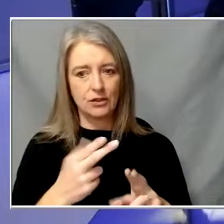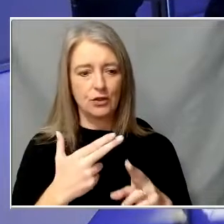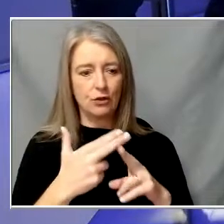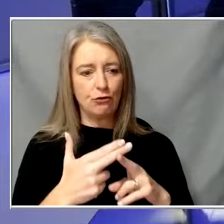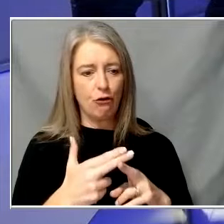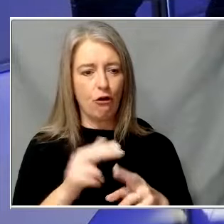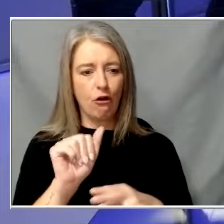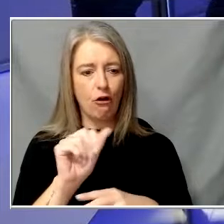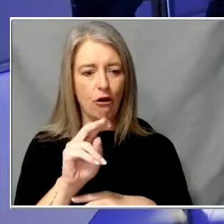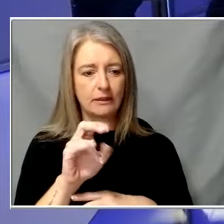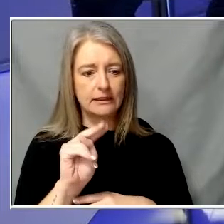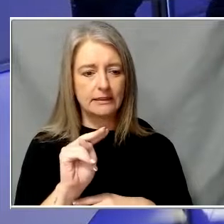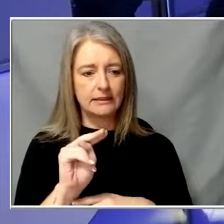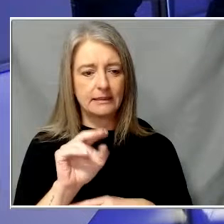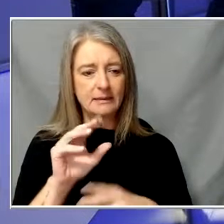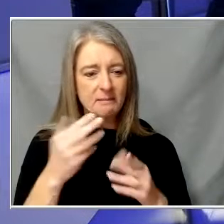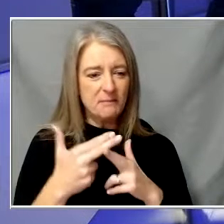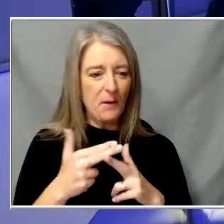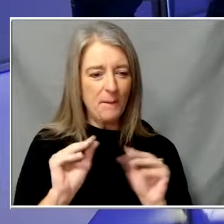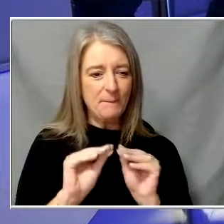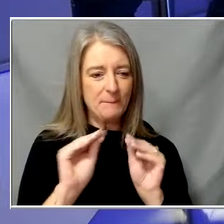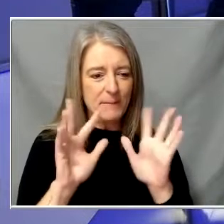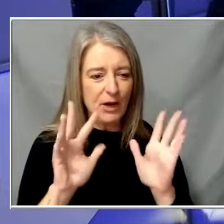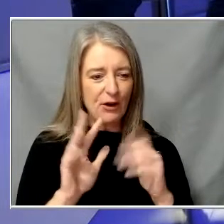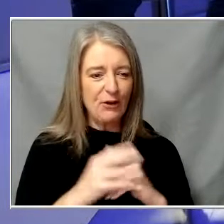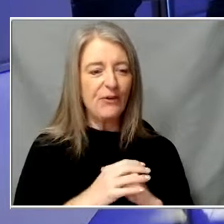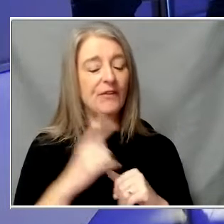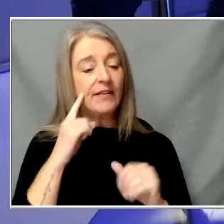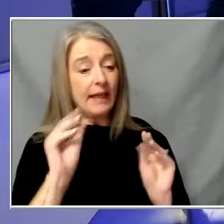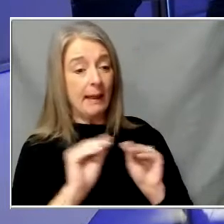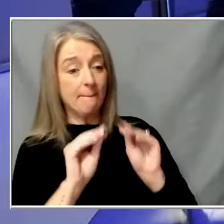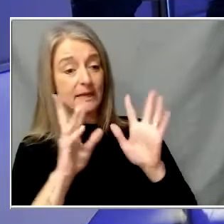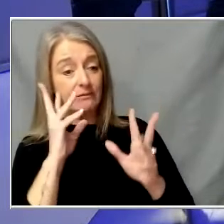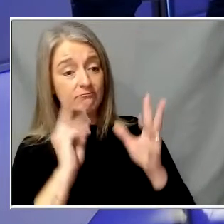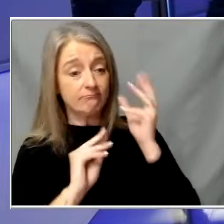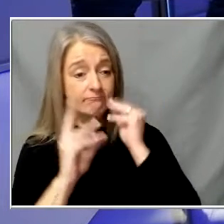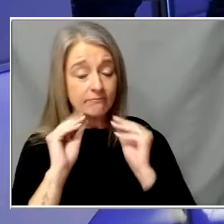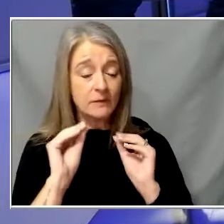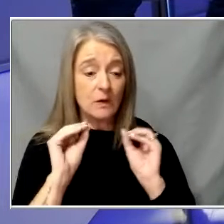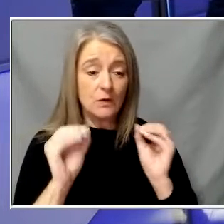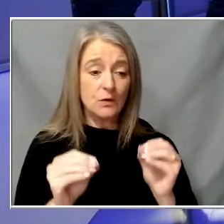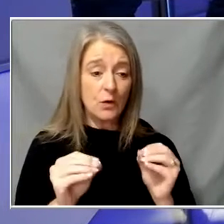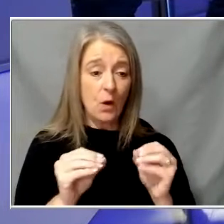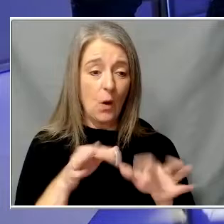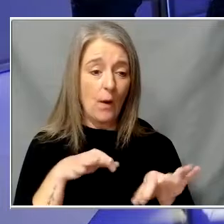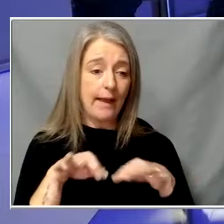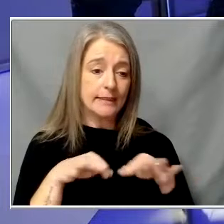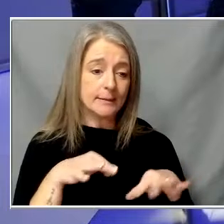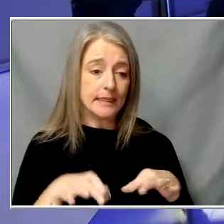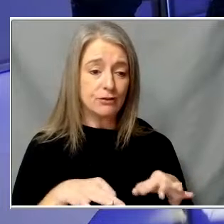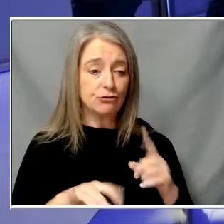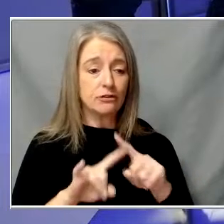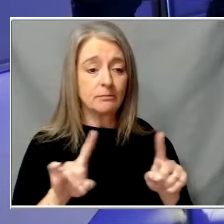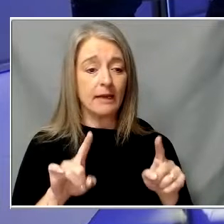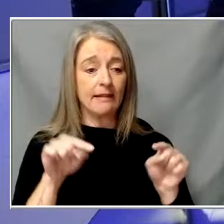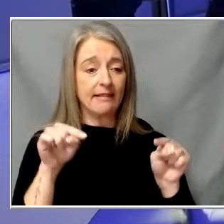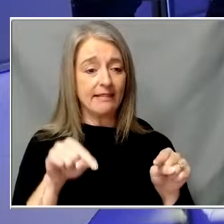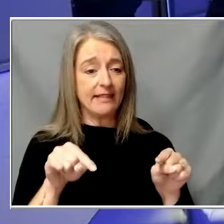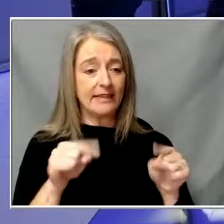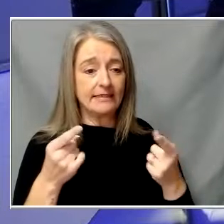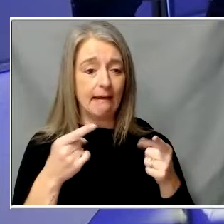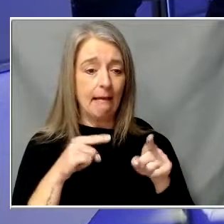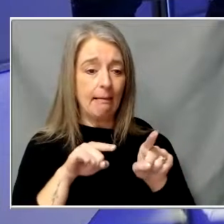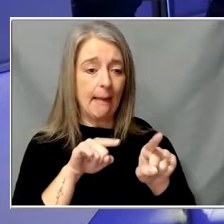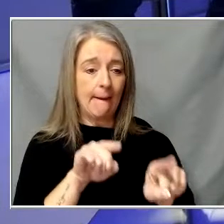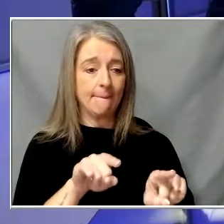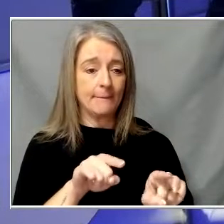miracle, but I have to say we often think of a miracle as an experience that has no explanation. But this was an alignment, I say, of